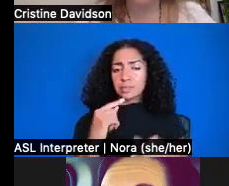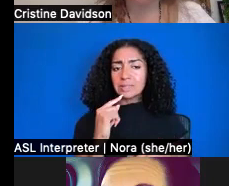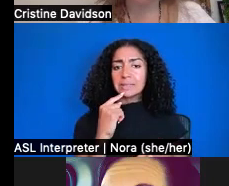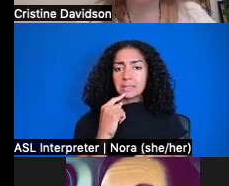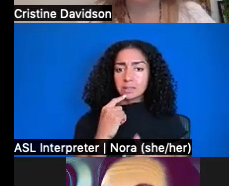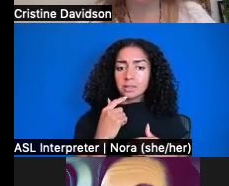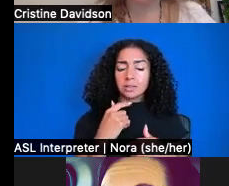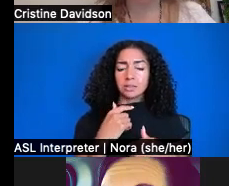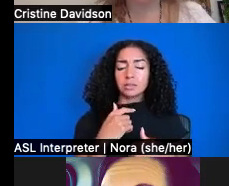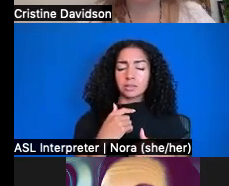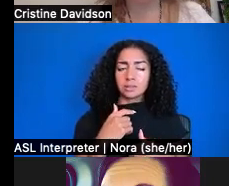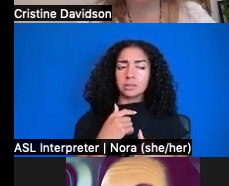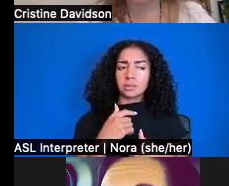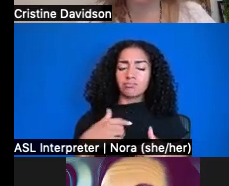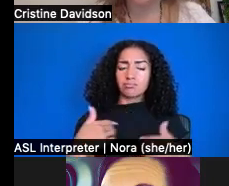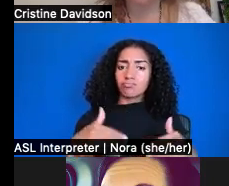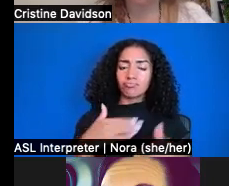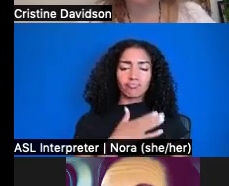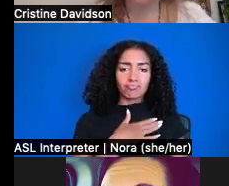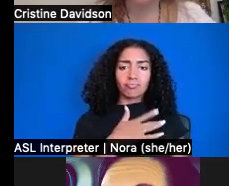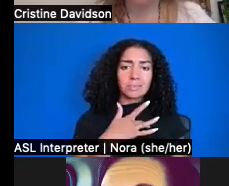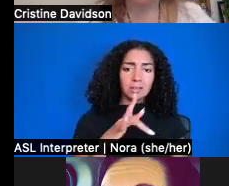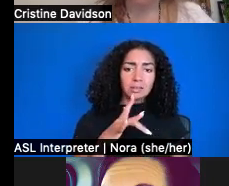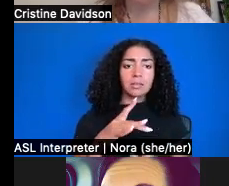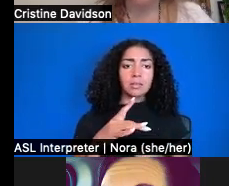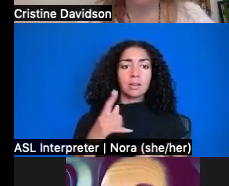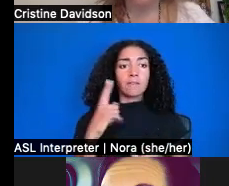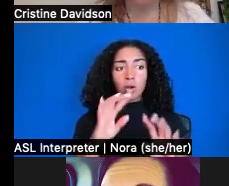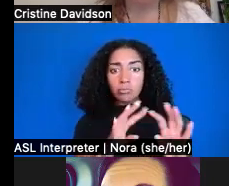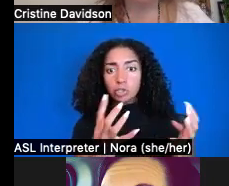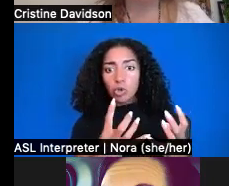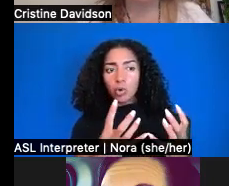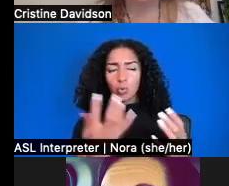you would need community readiness for to engage in it.